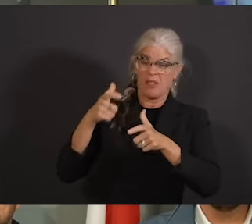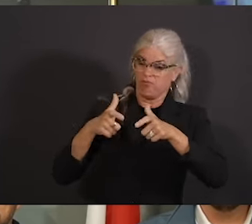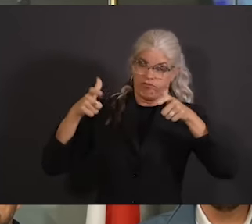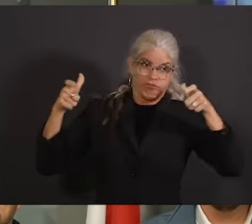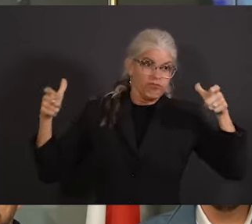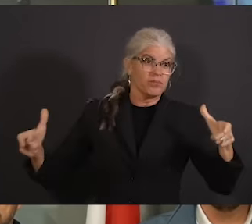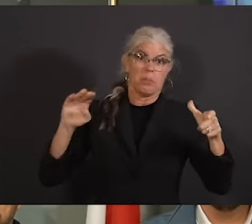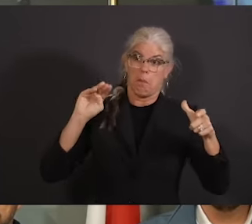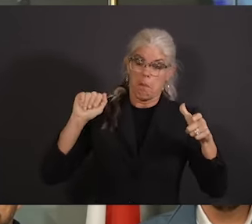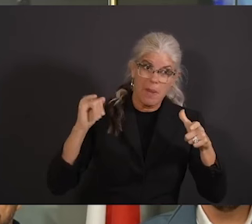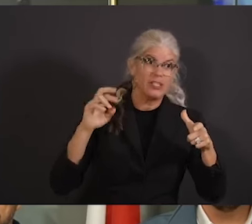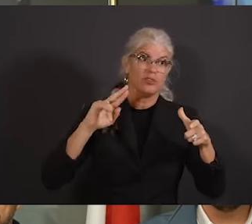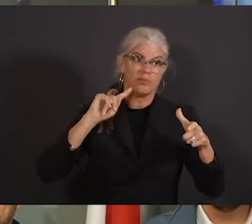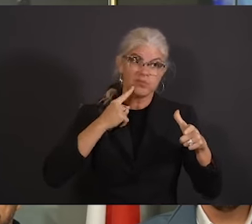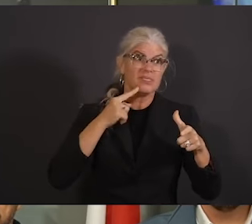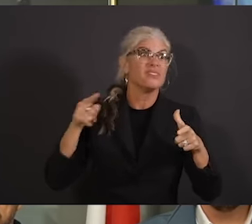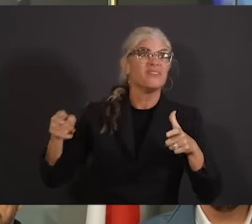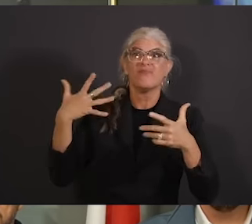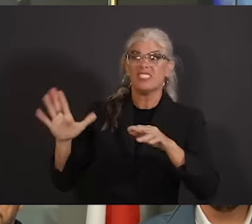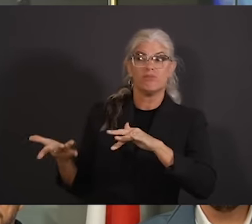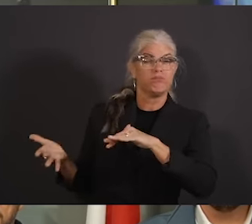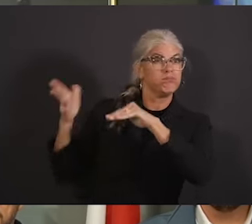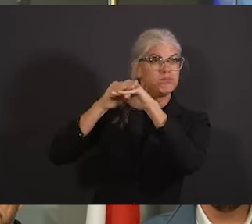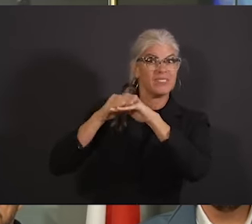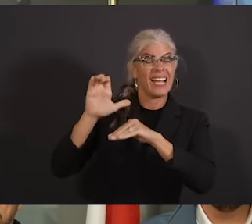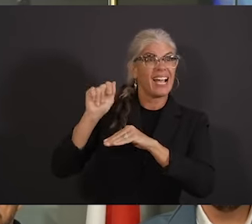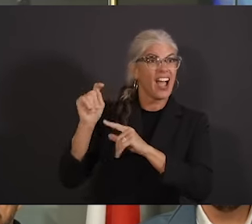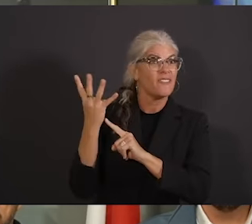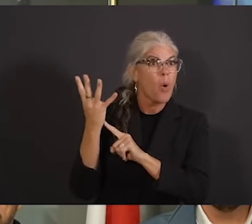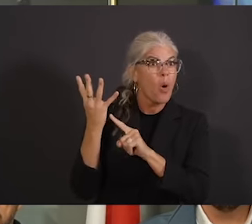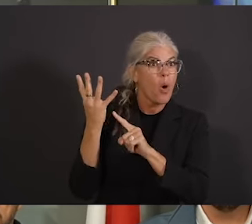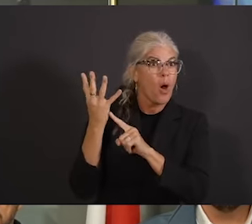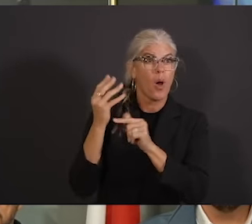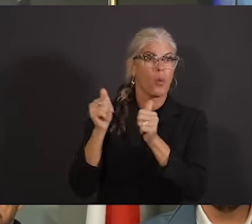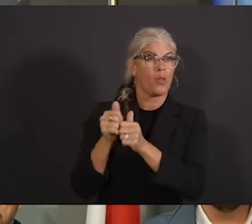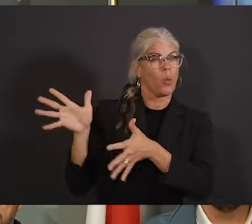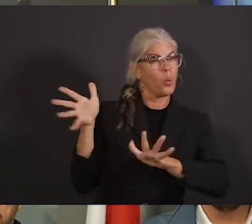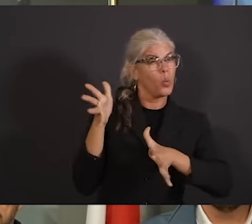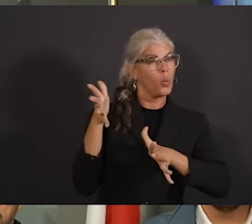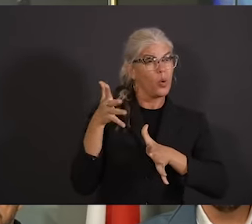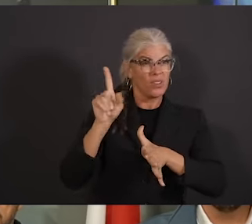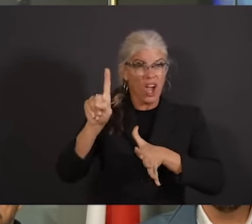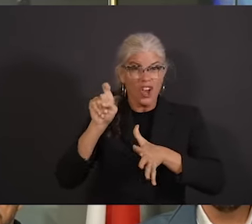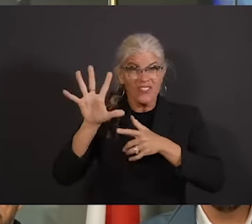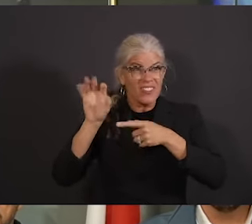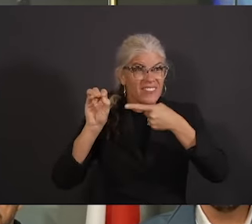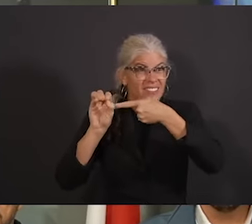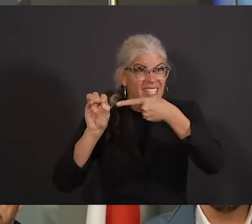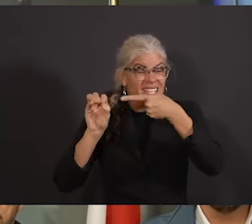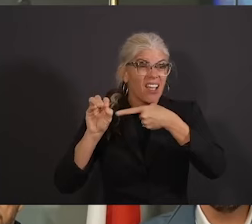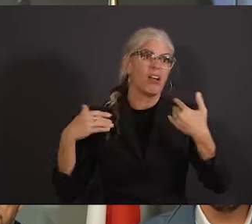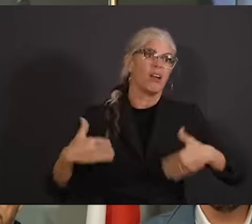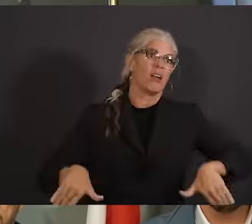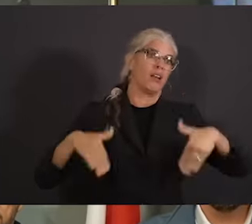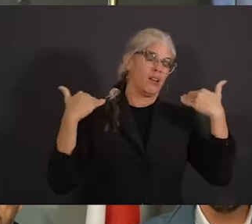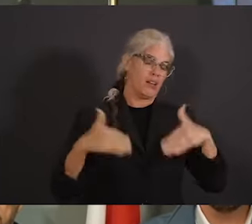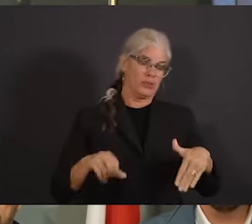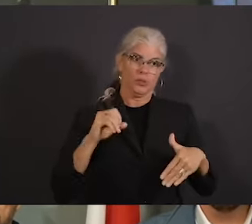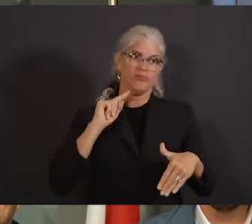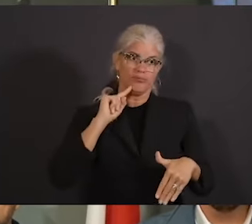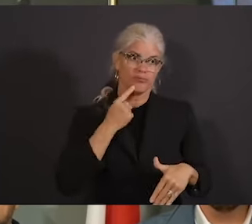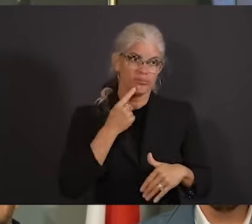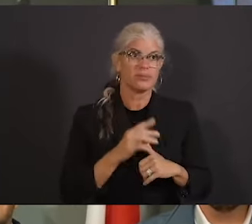it's now a Category 4 hurricane with maximum sustained winds at 150 miles per hour. It is